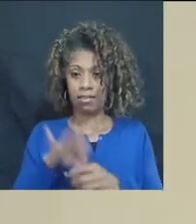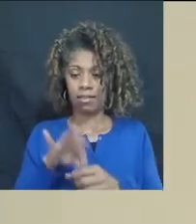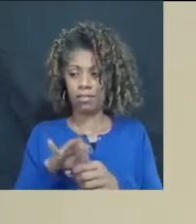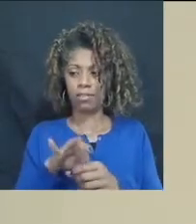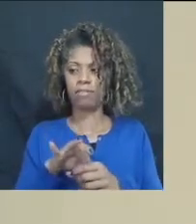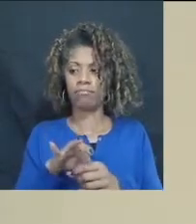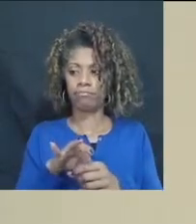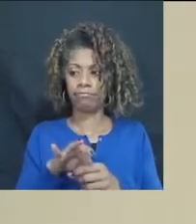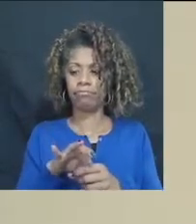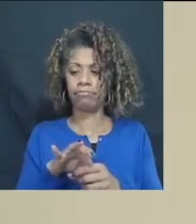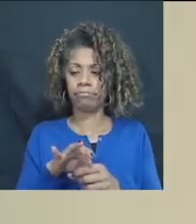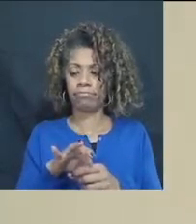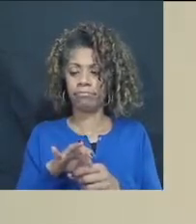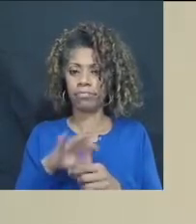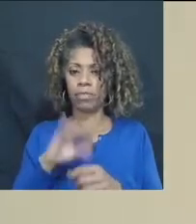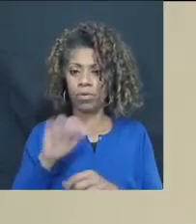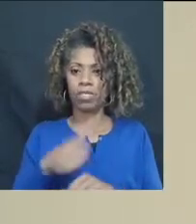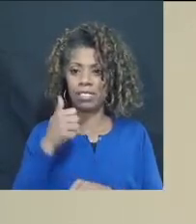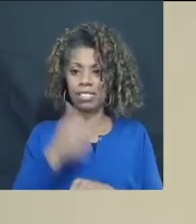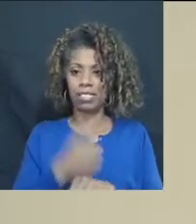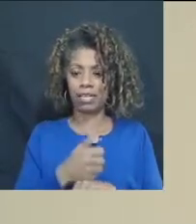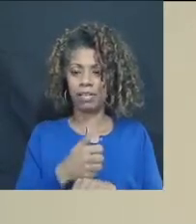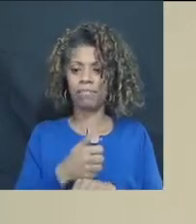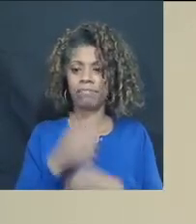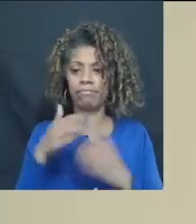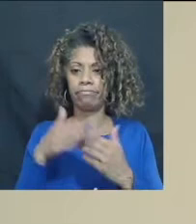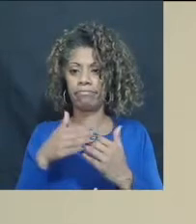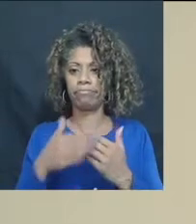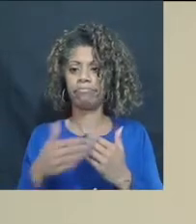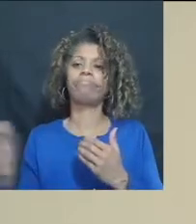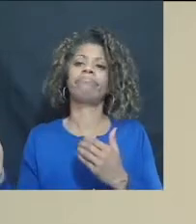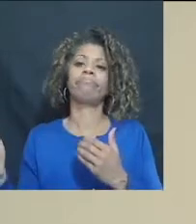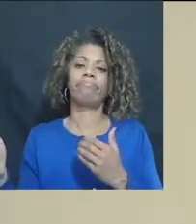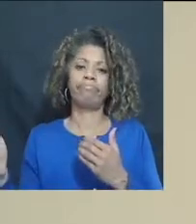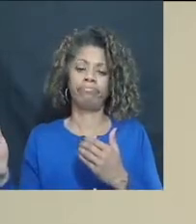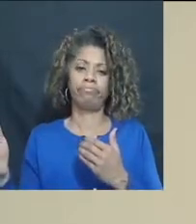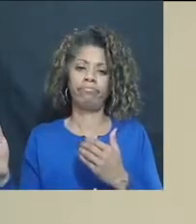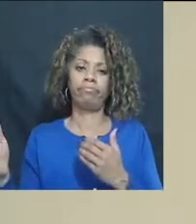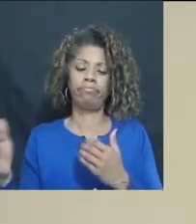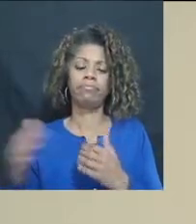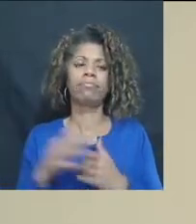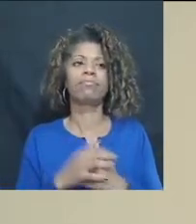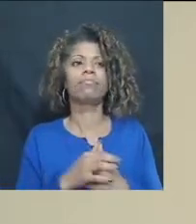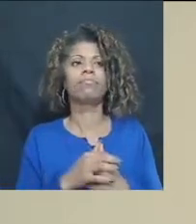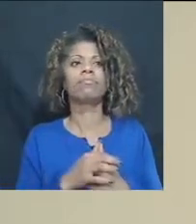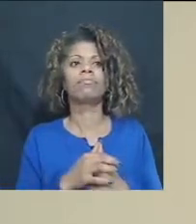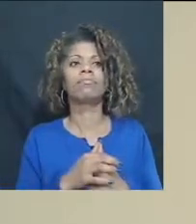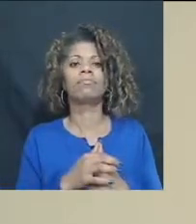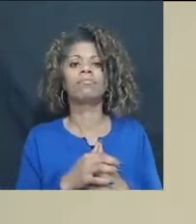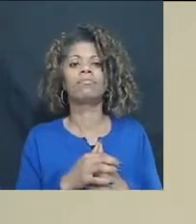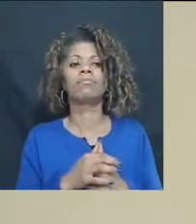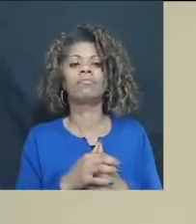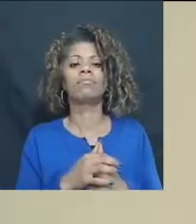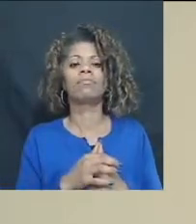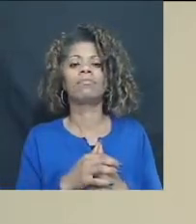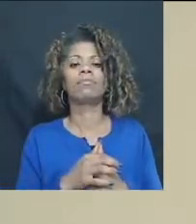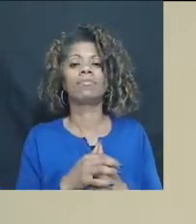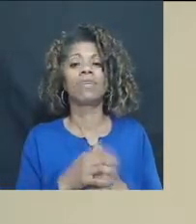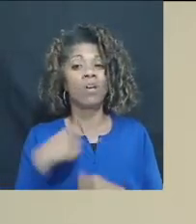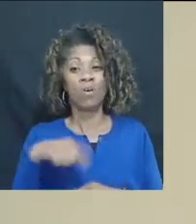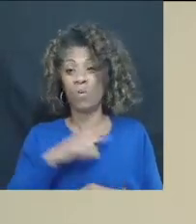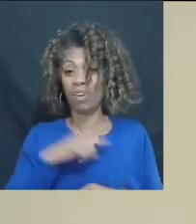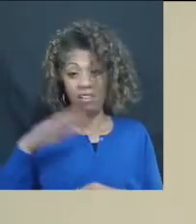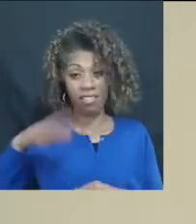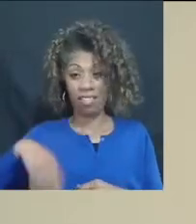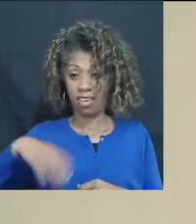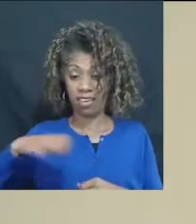little late to the game in terms of realizing that it's not a matter of tweaking here or tweaking there, right?